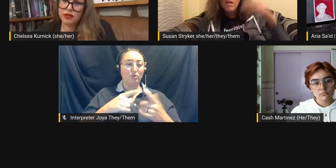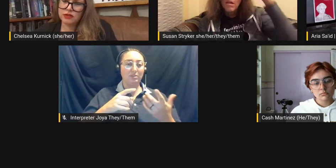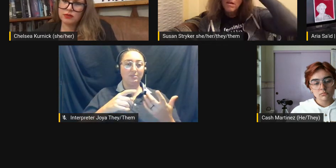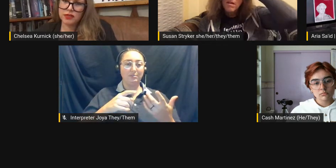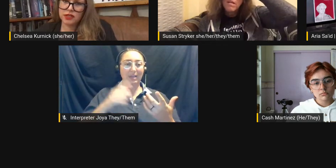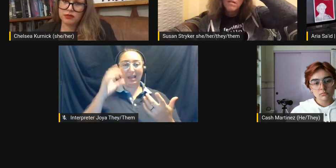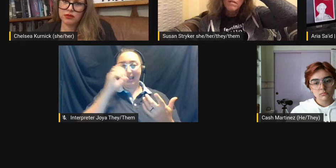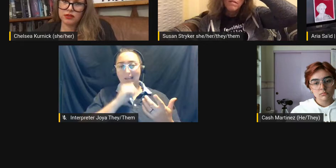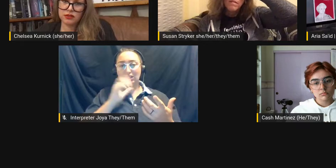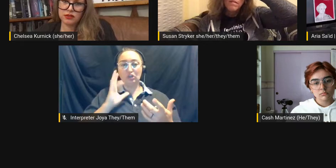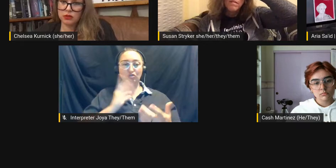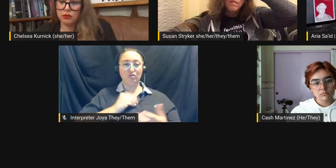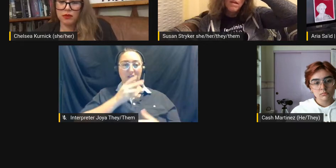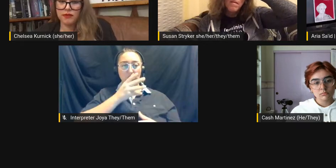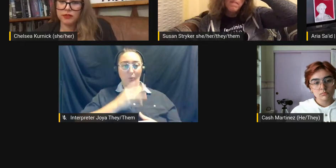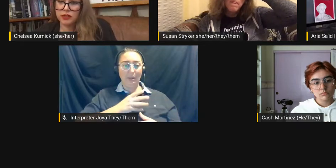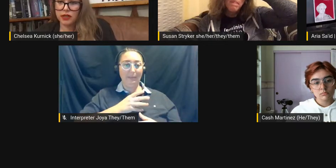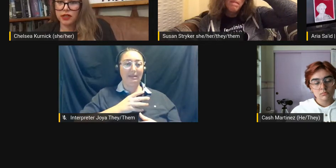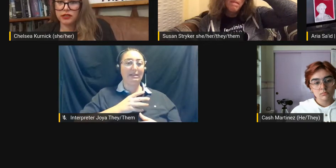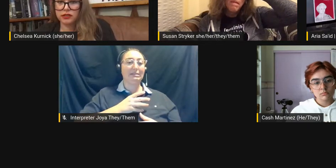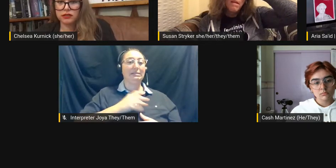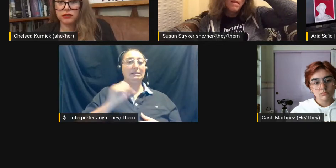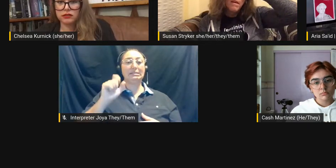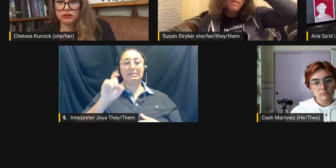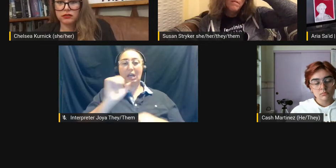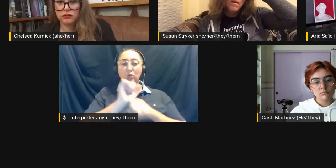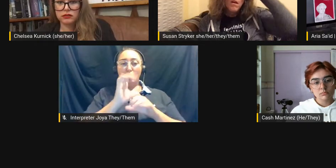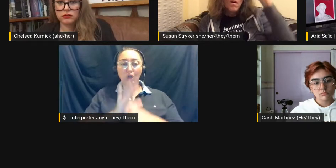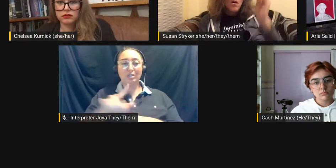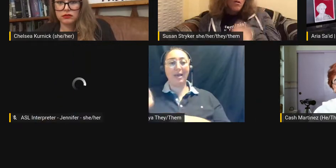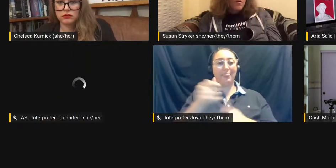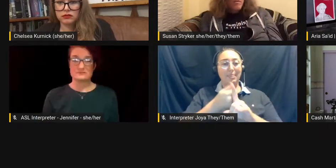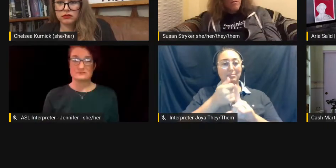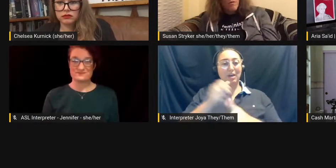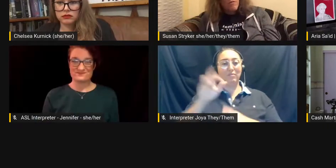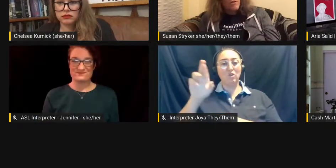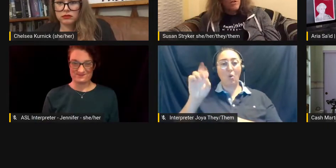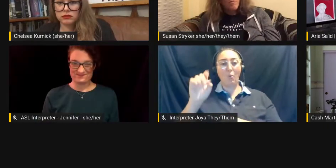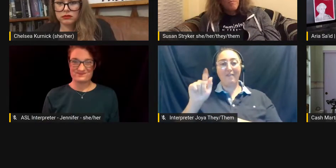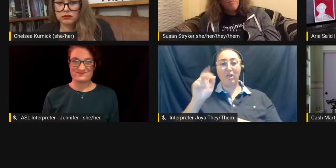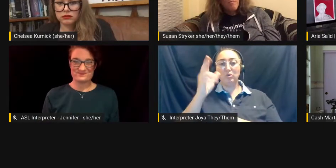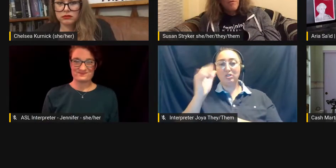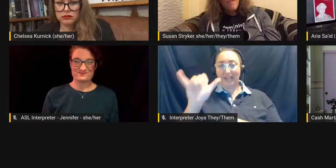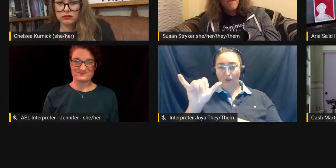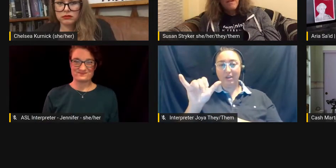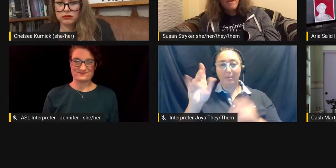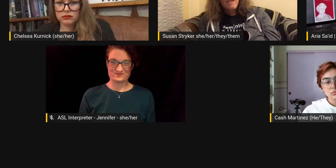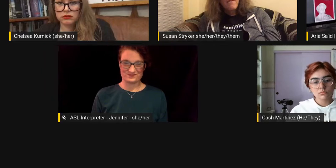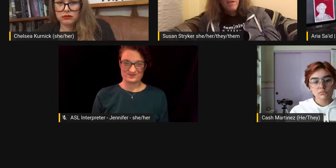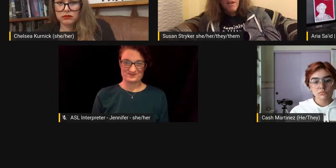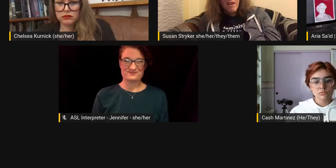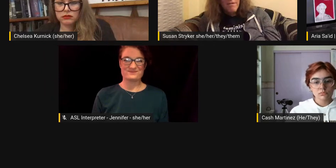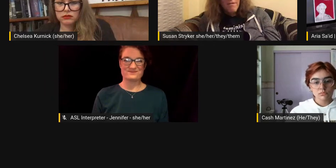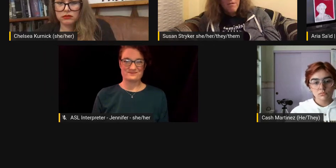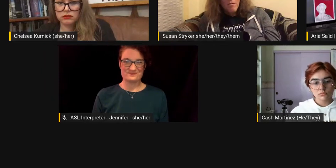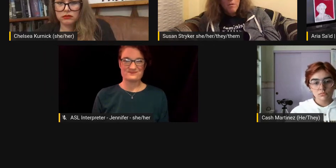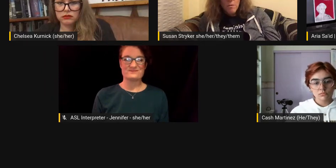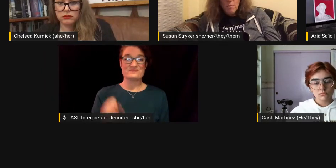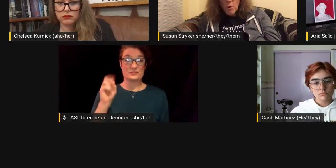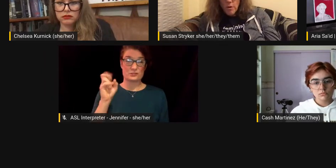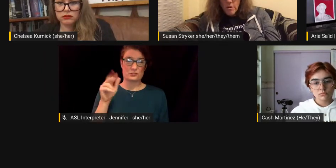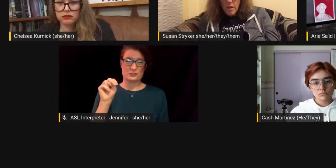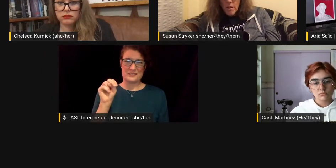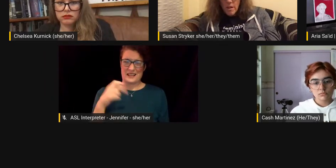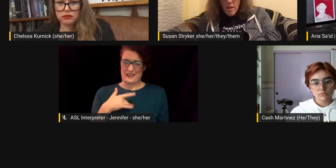I guess trans women sex workers who were revolutionaries. Yeah. Well, well, just briefly, because I feel like I've